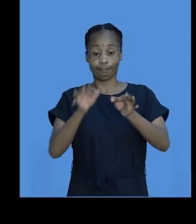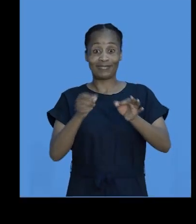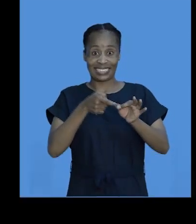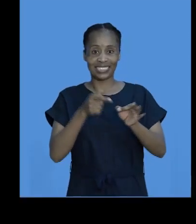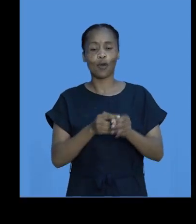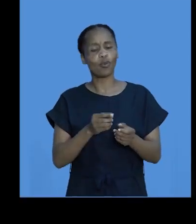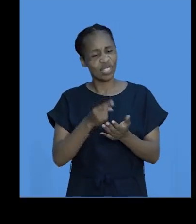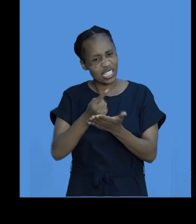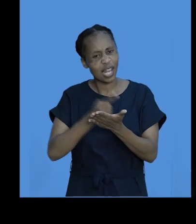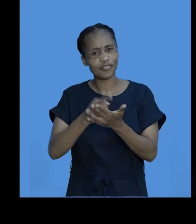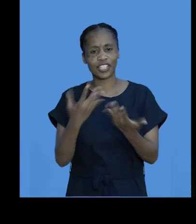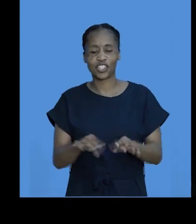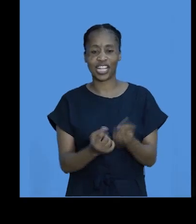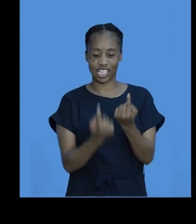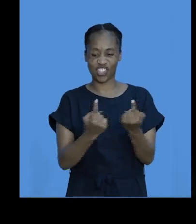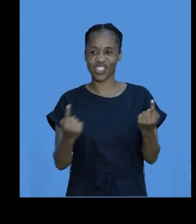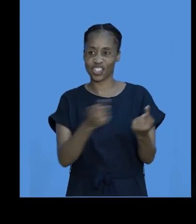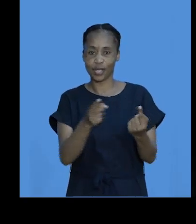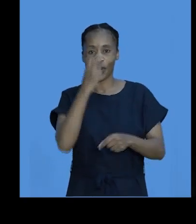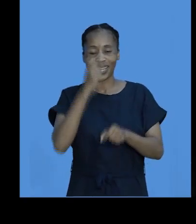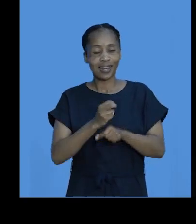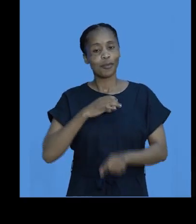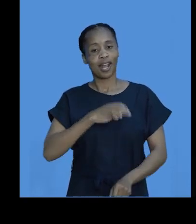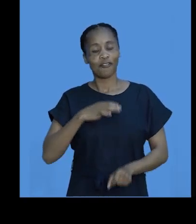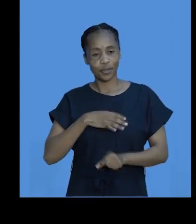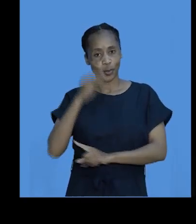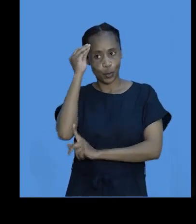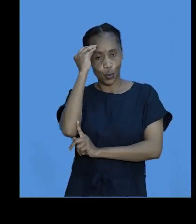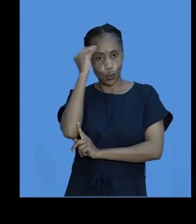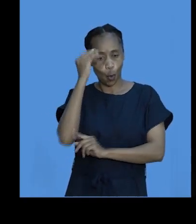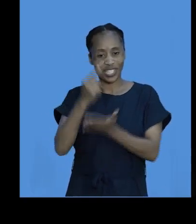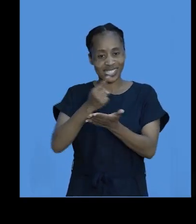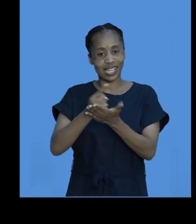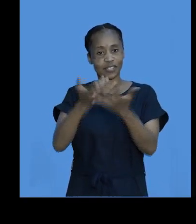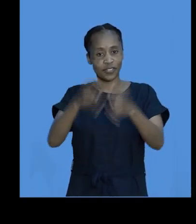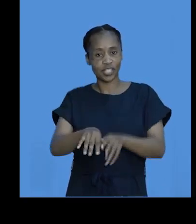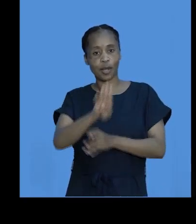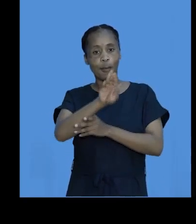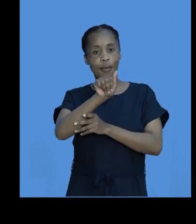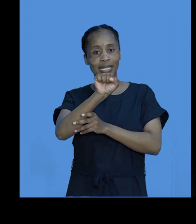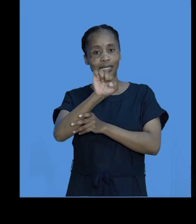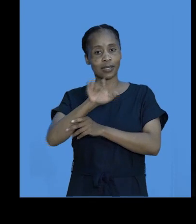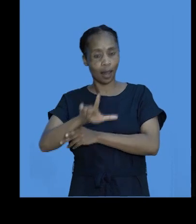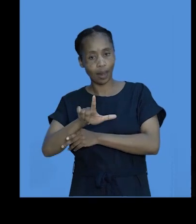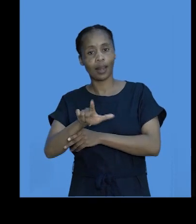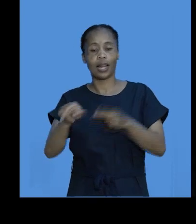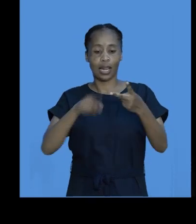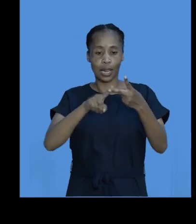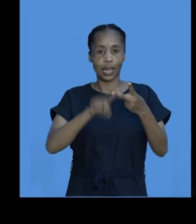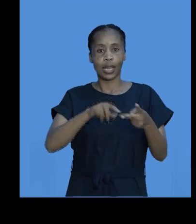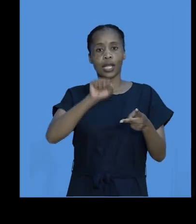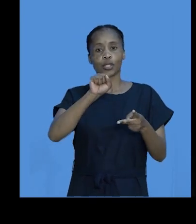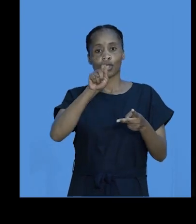was discussed in each one of them. You need to be very comfortable to know what was discussed in the Basel Convention, what